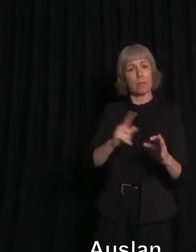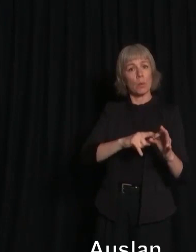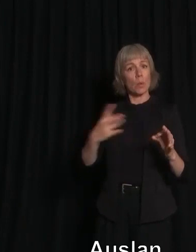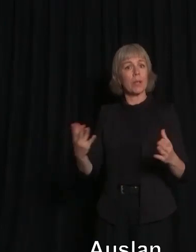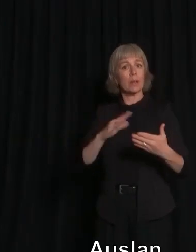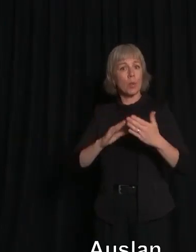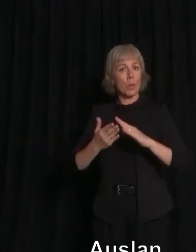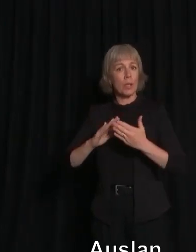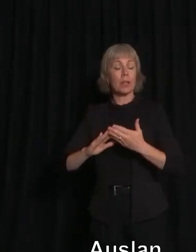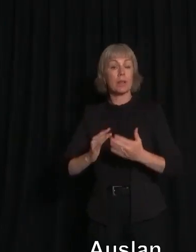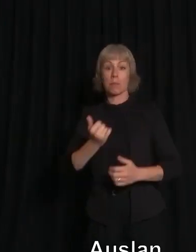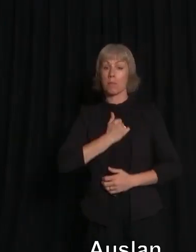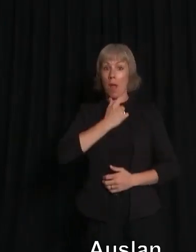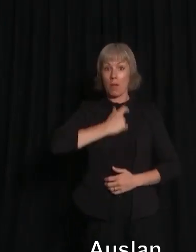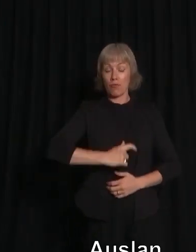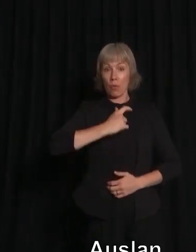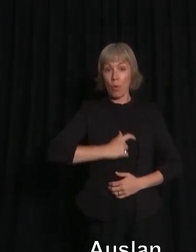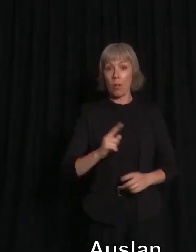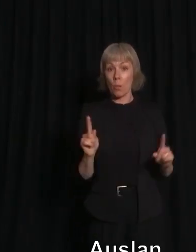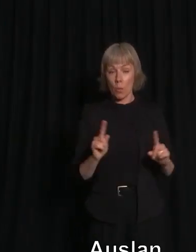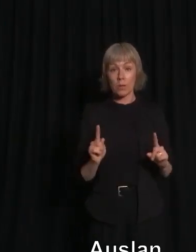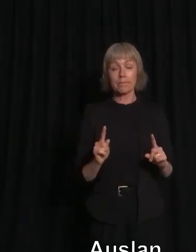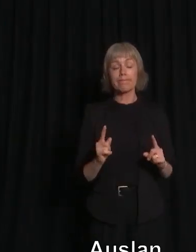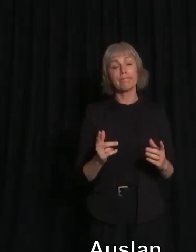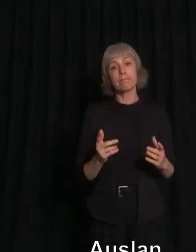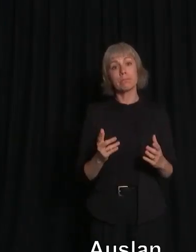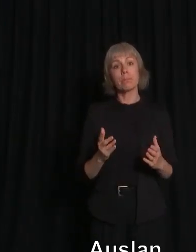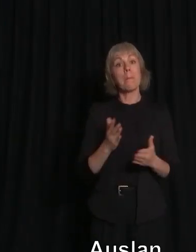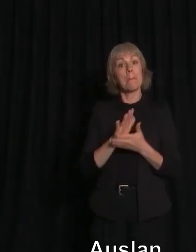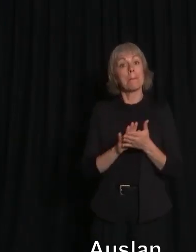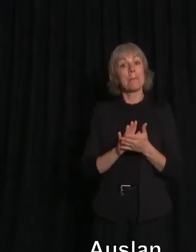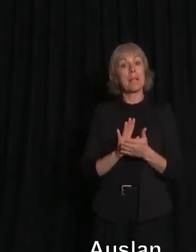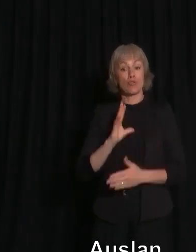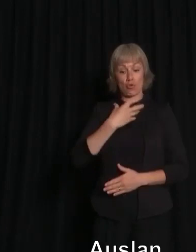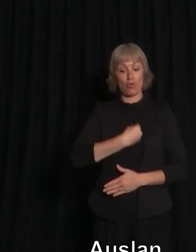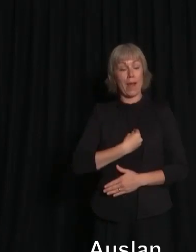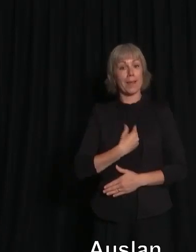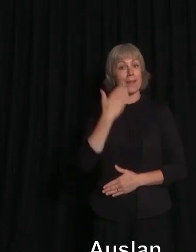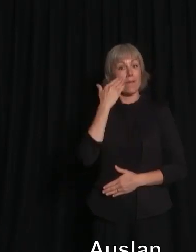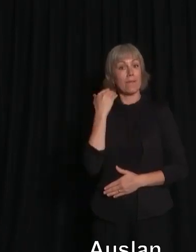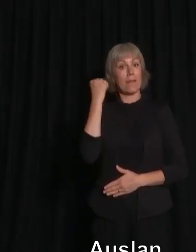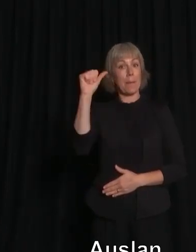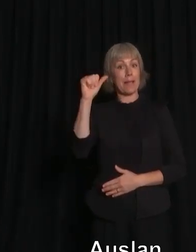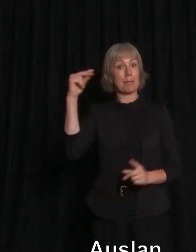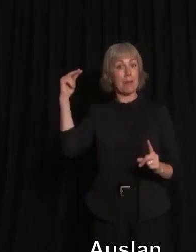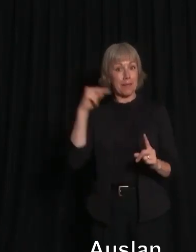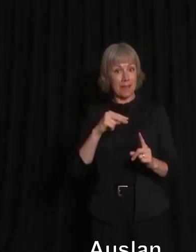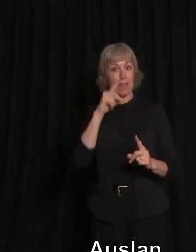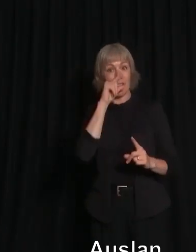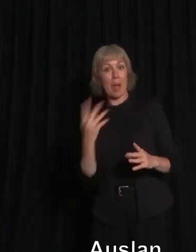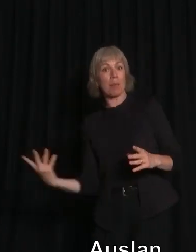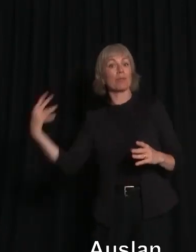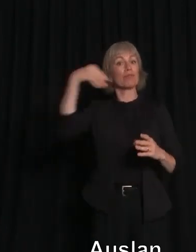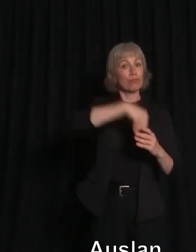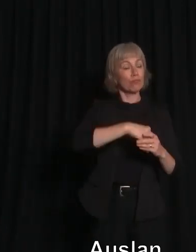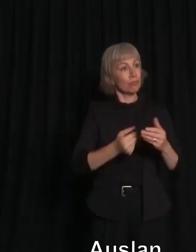case in my role specifically, this allows that the trans feminist perspective can be considered